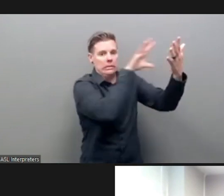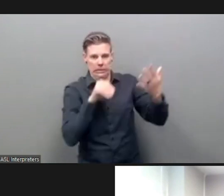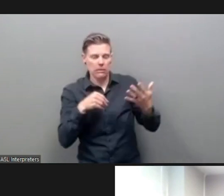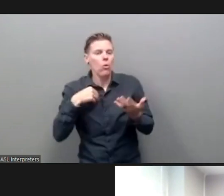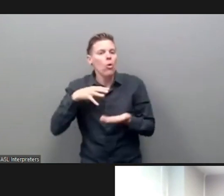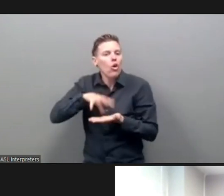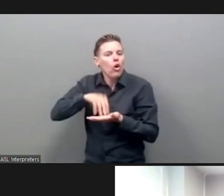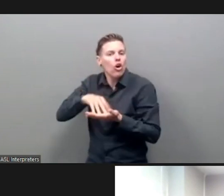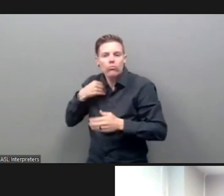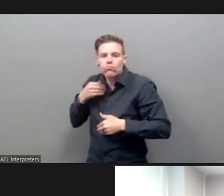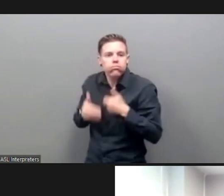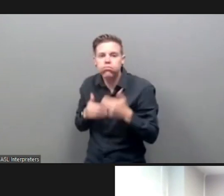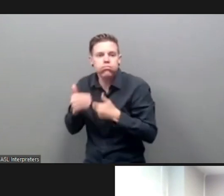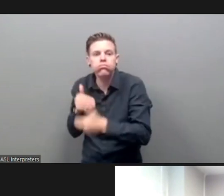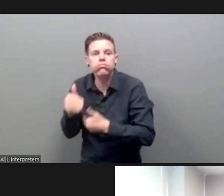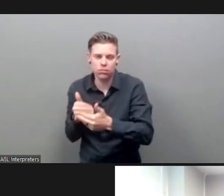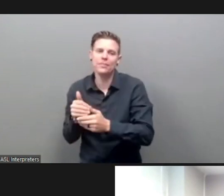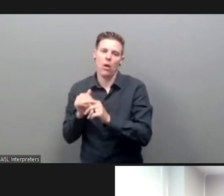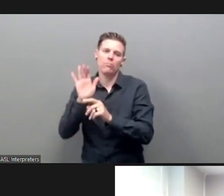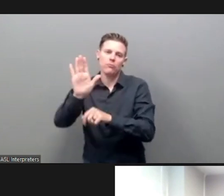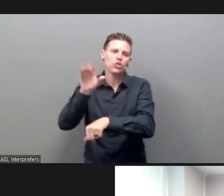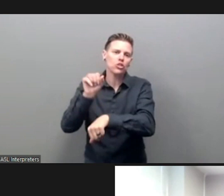make, Laura?